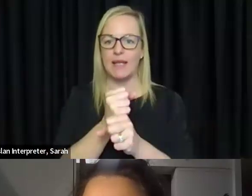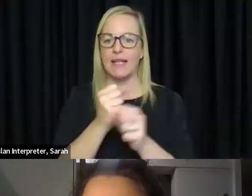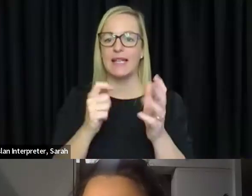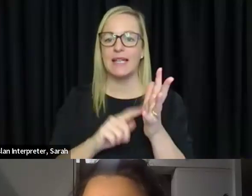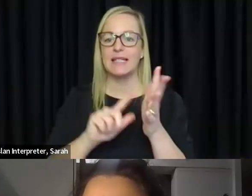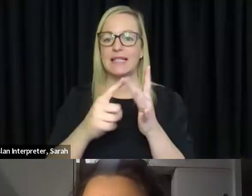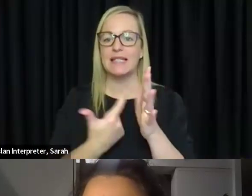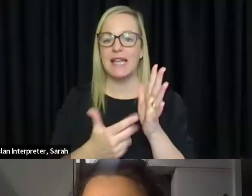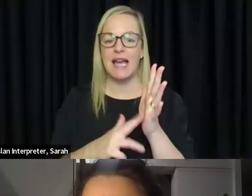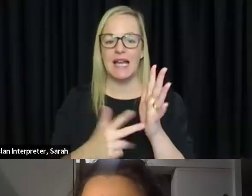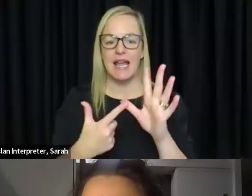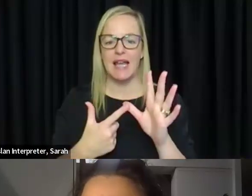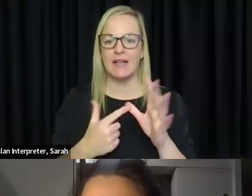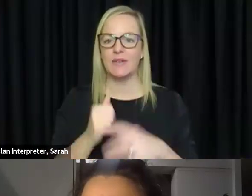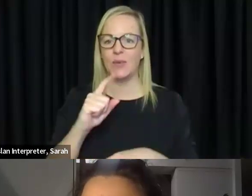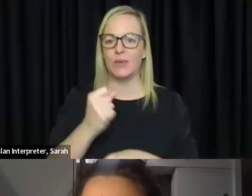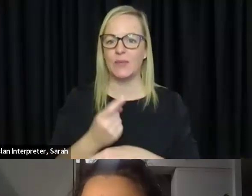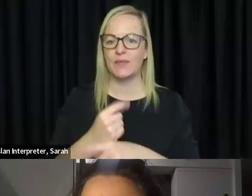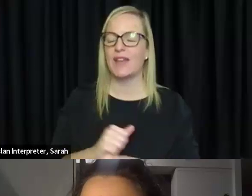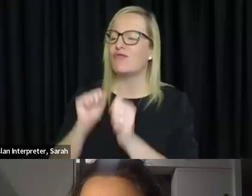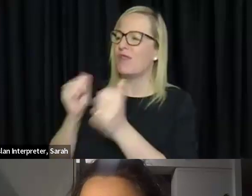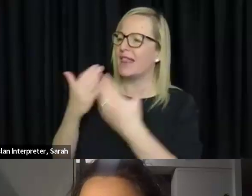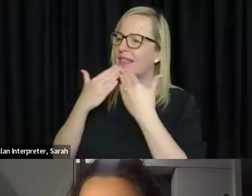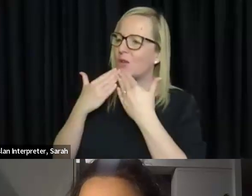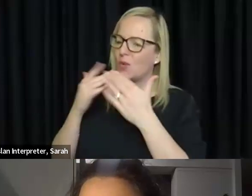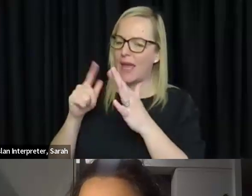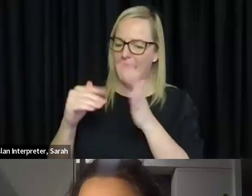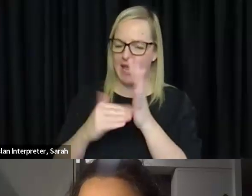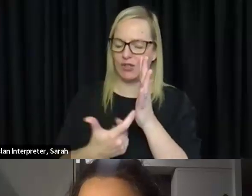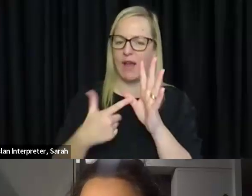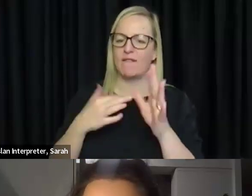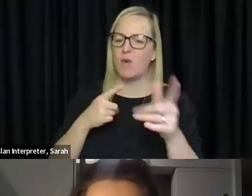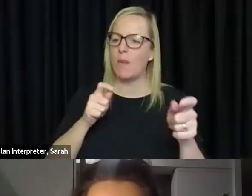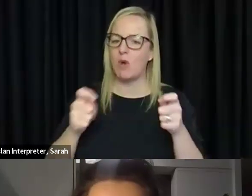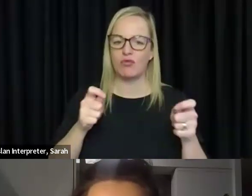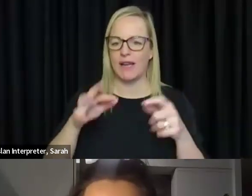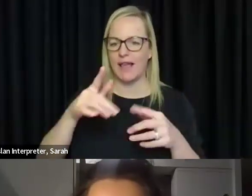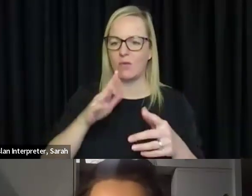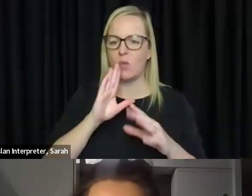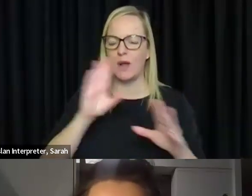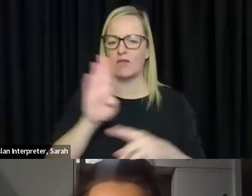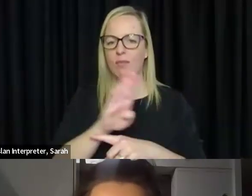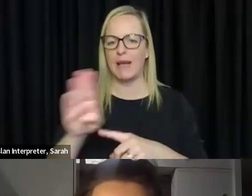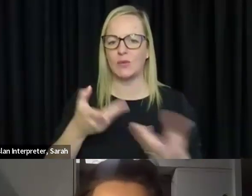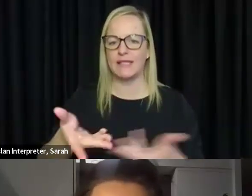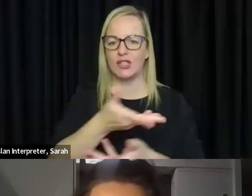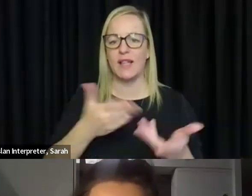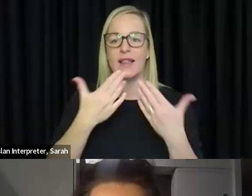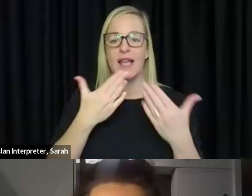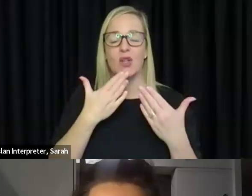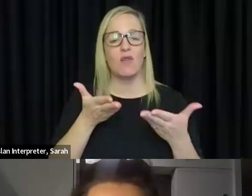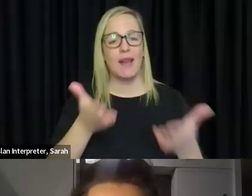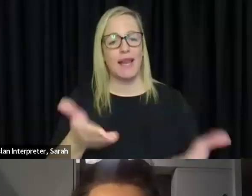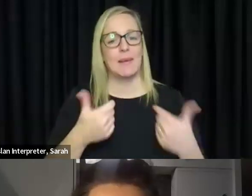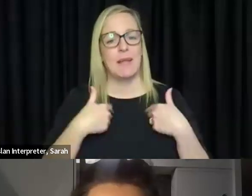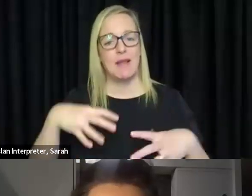you. Thank you so much, Ezra, for moderating that wonderful panel discussion, and thank you guys for allowing me to be part of